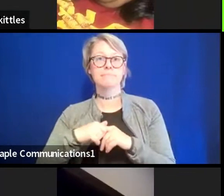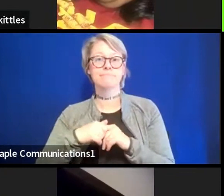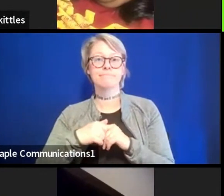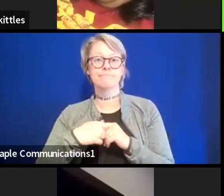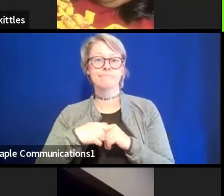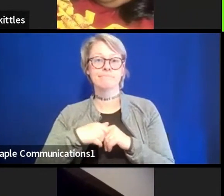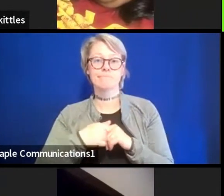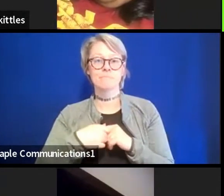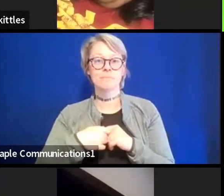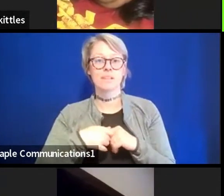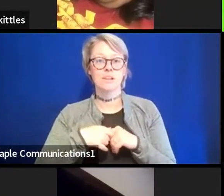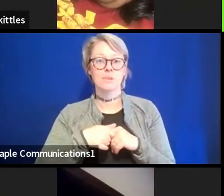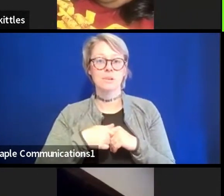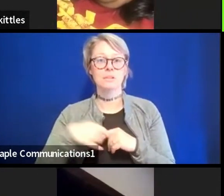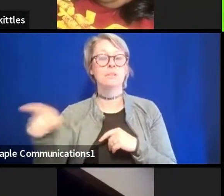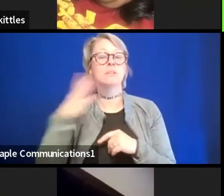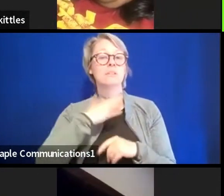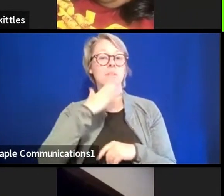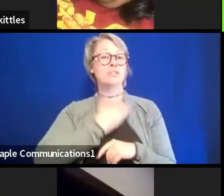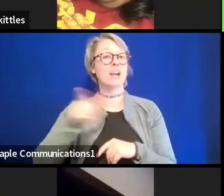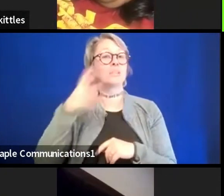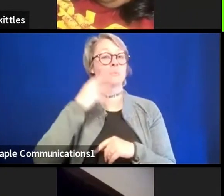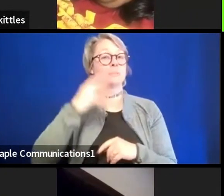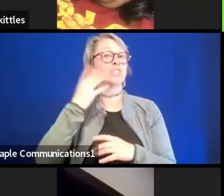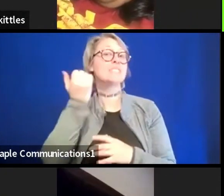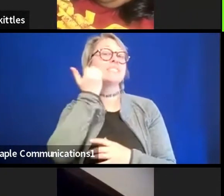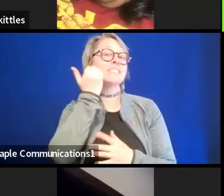some work done to her mouth. So she had to